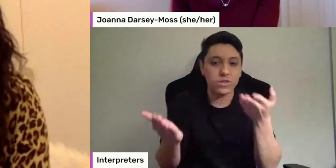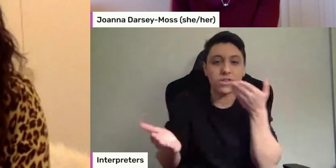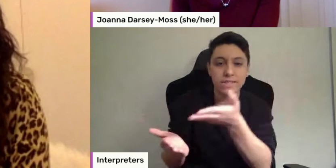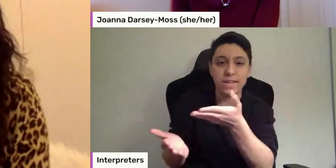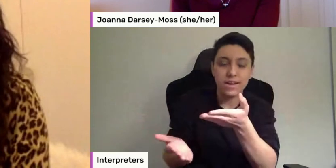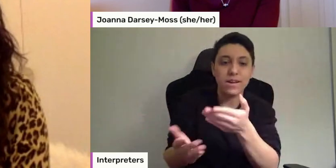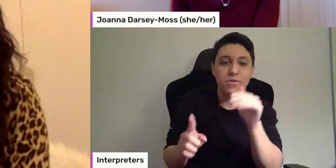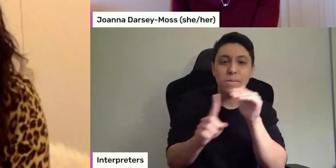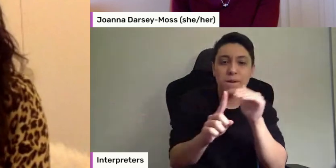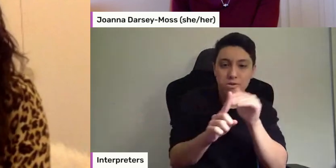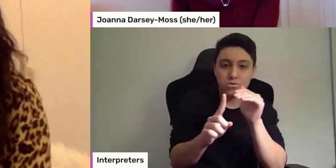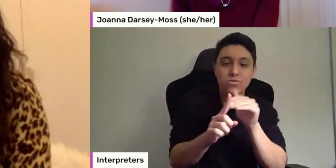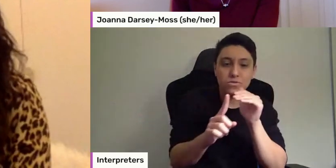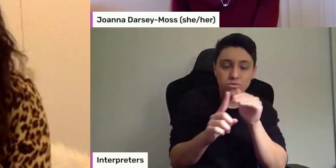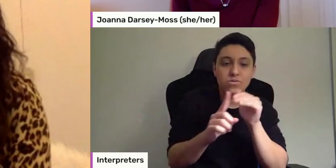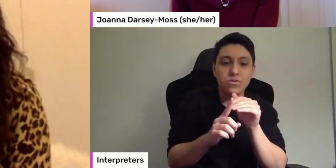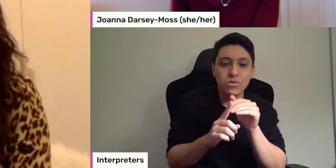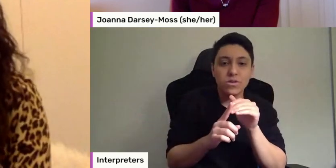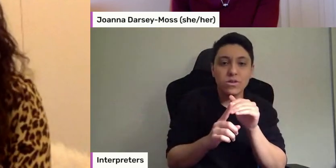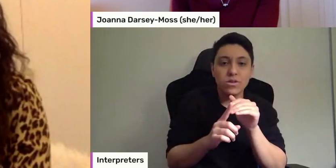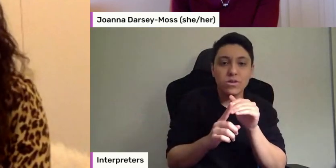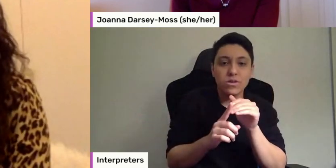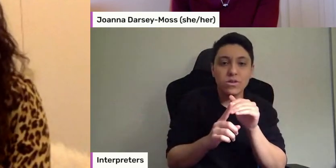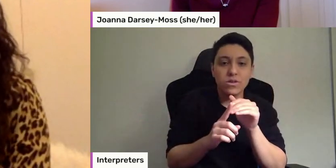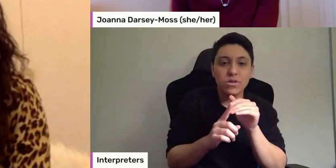reminding us that